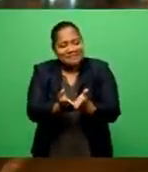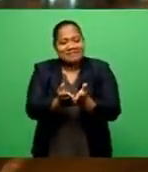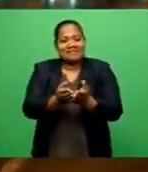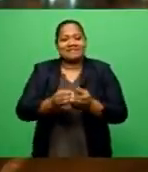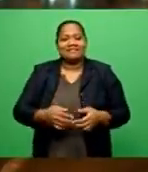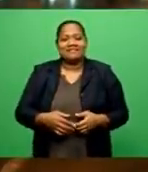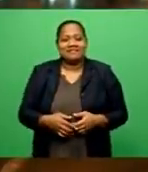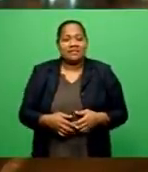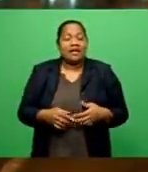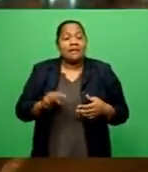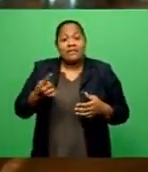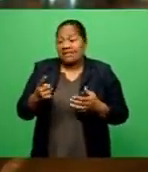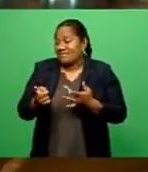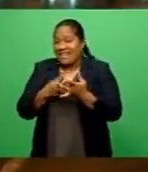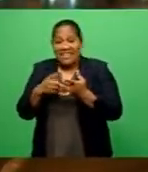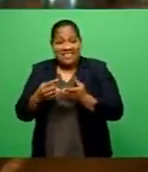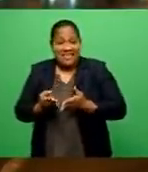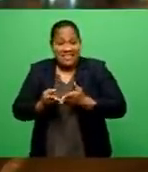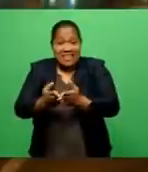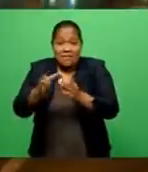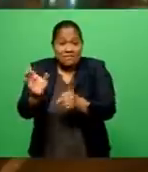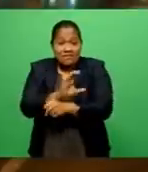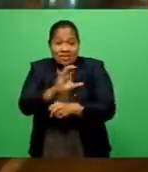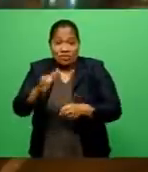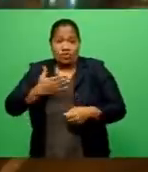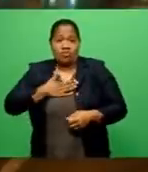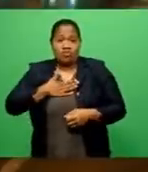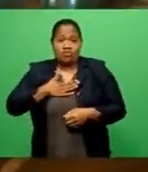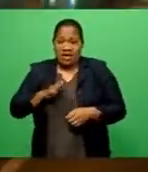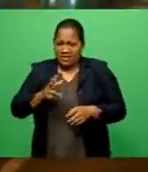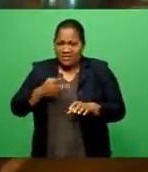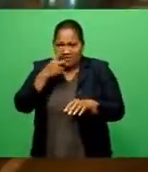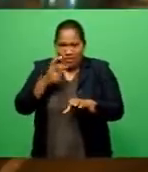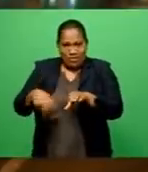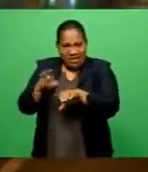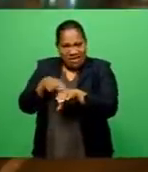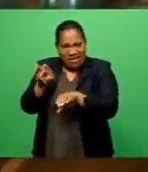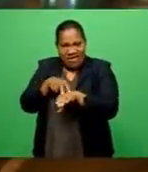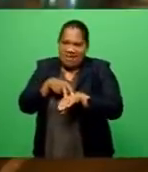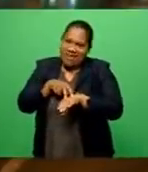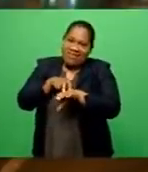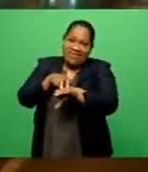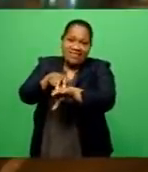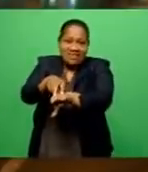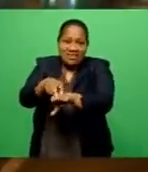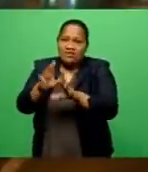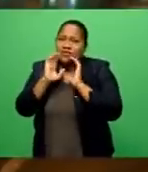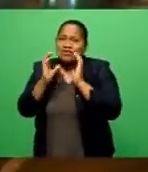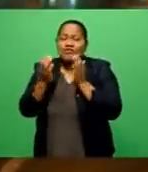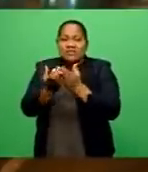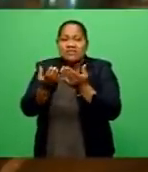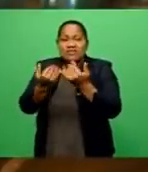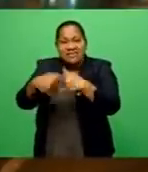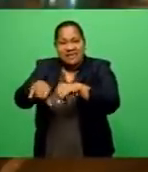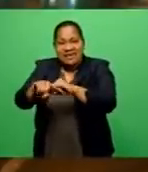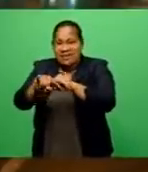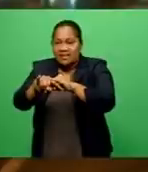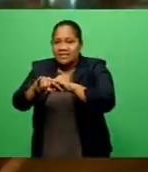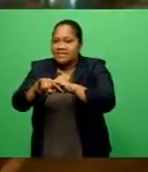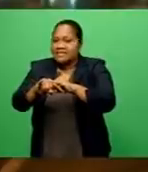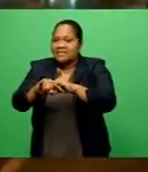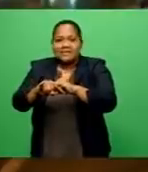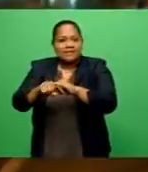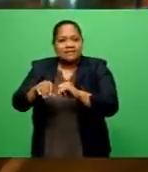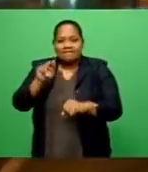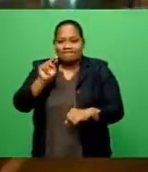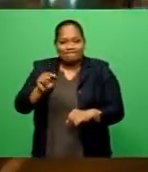clearance. However, for other shipping companies that wishes to take customers or passengers who wishes to spend Christmas in outer islands, they will need to